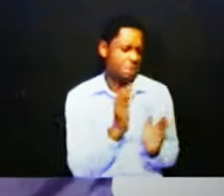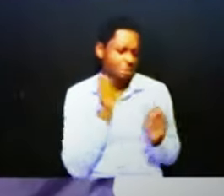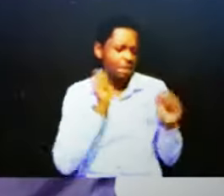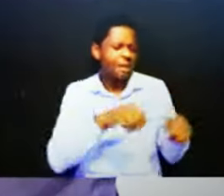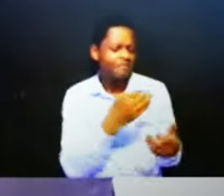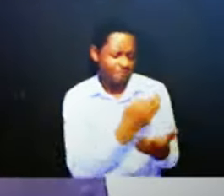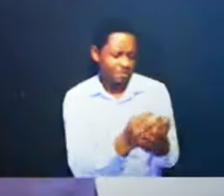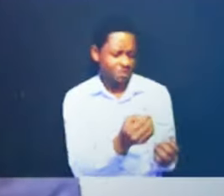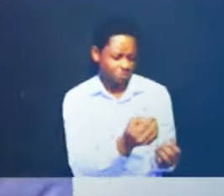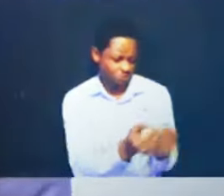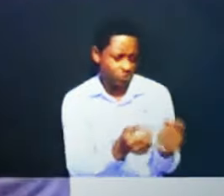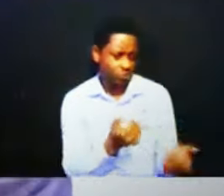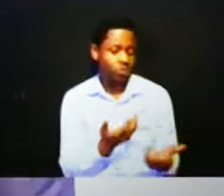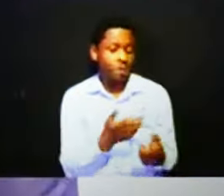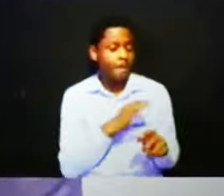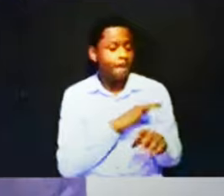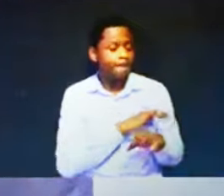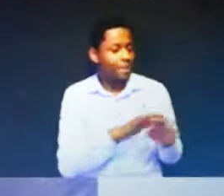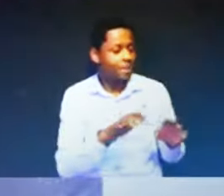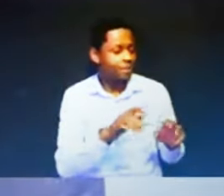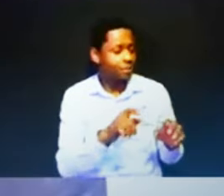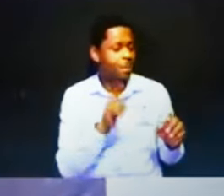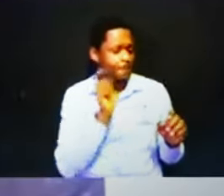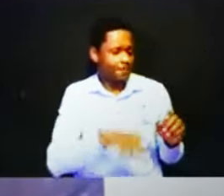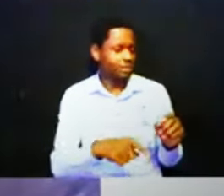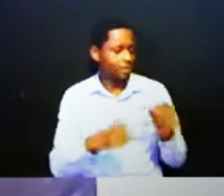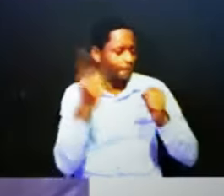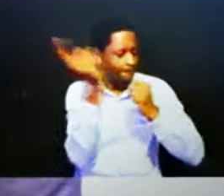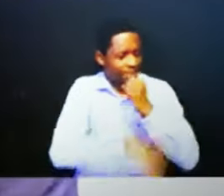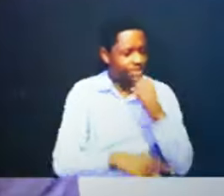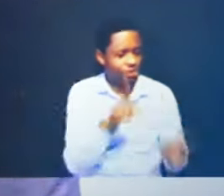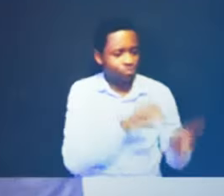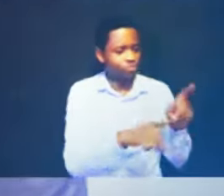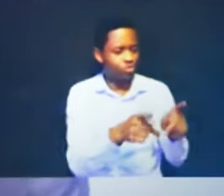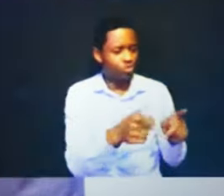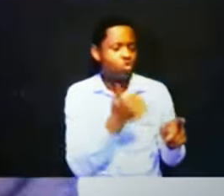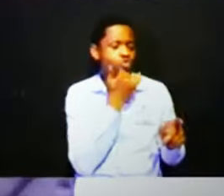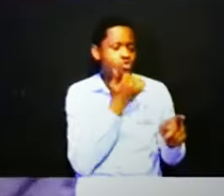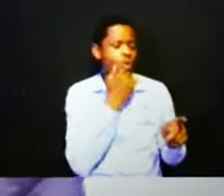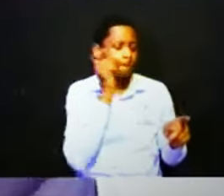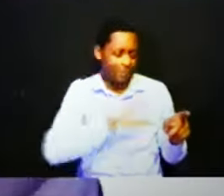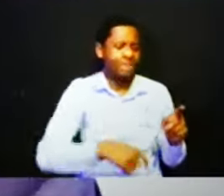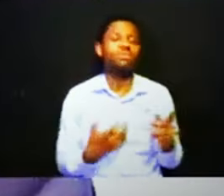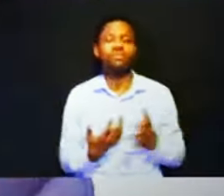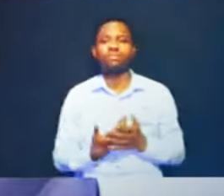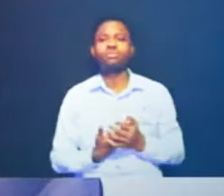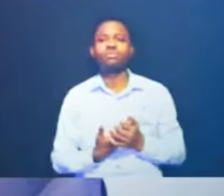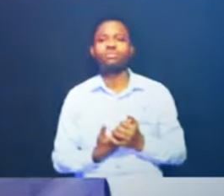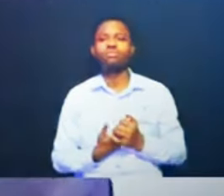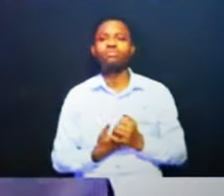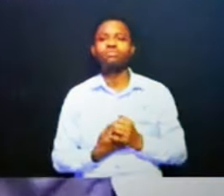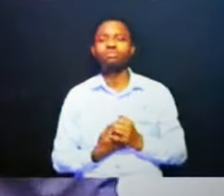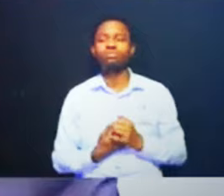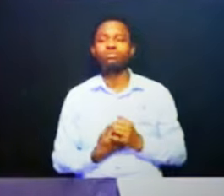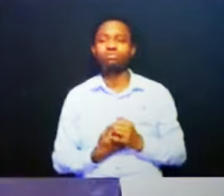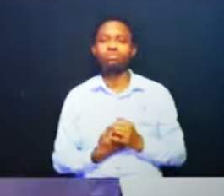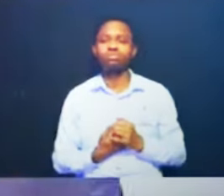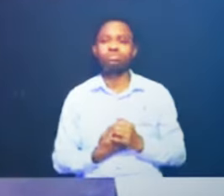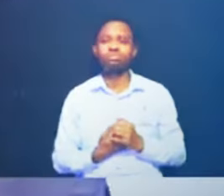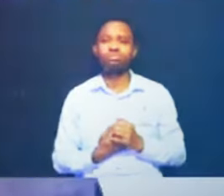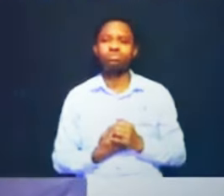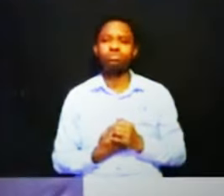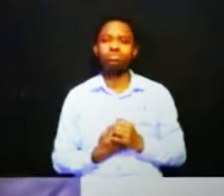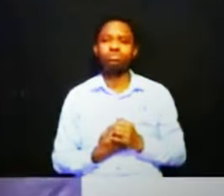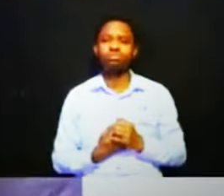failings. But never fail to treat people in line when there is a need. Now, so fuma, yes, I would tell it in one.